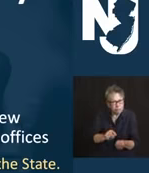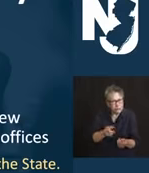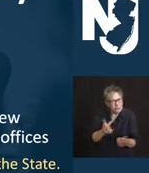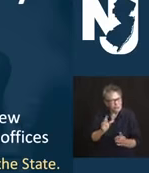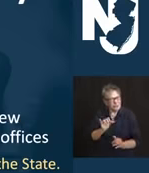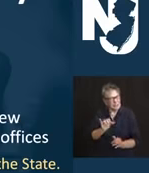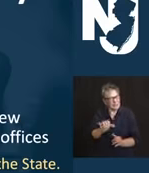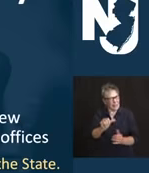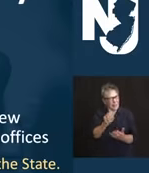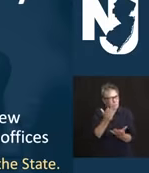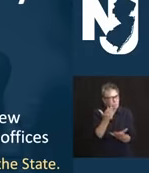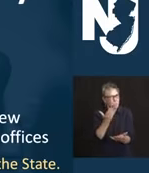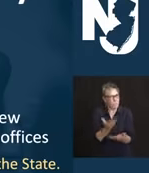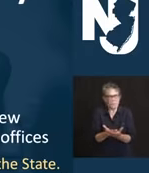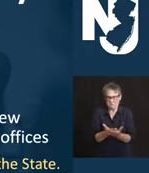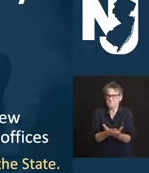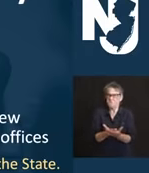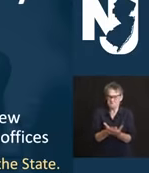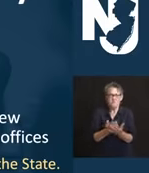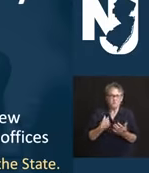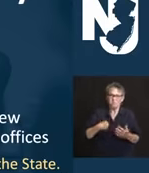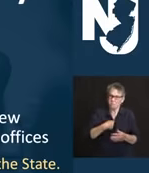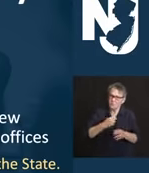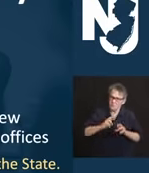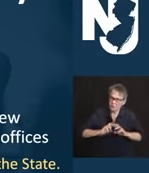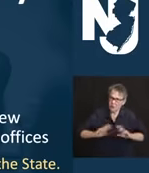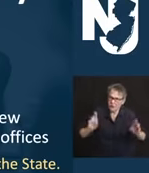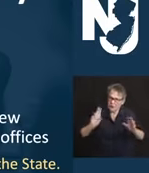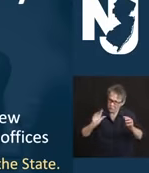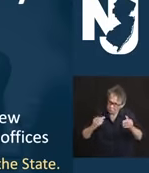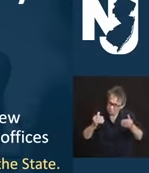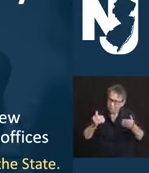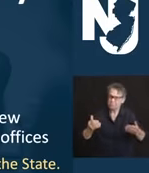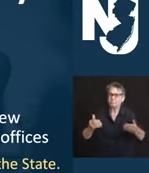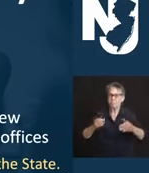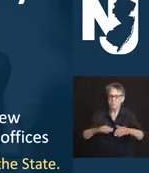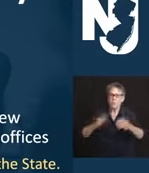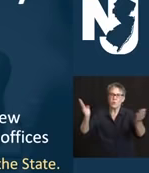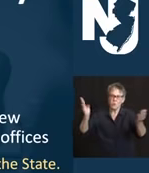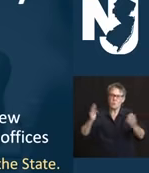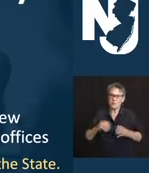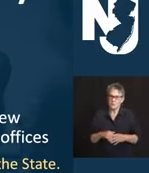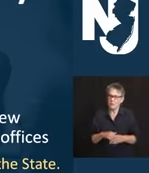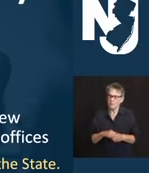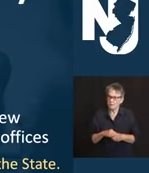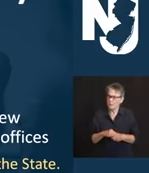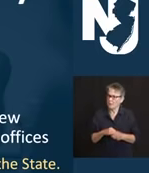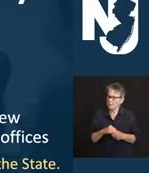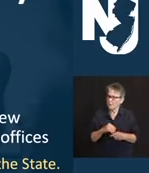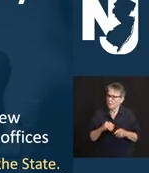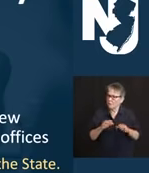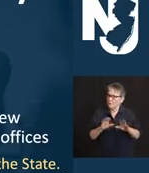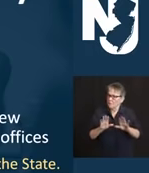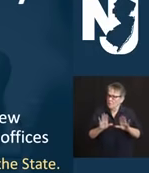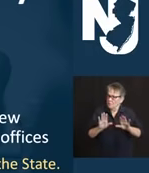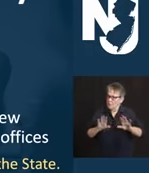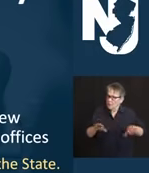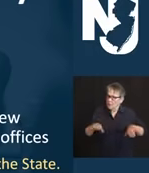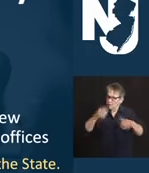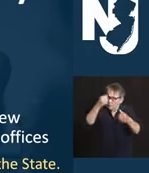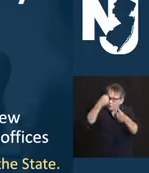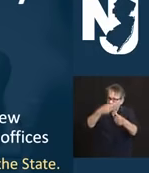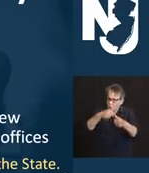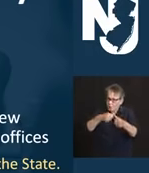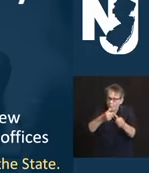safer position to do so. And let's remember, for each stage of this journey back, data determines